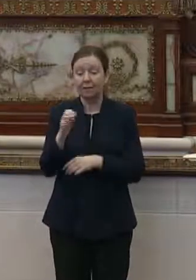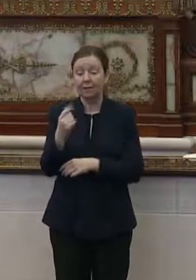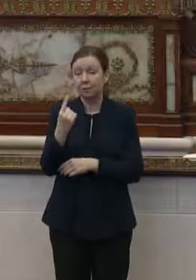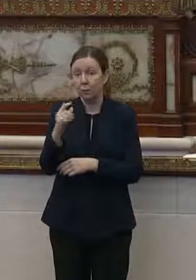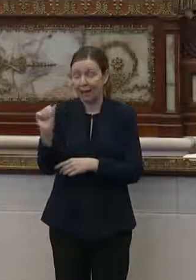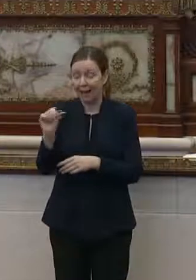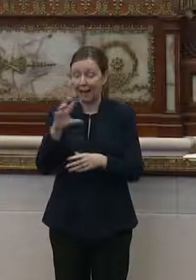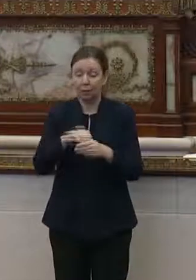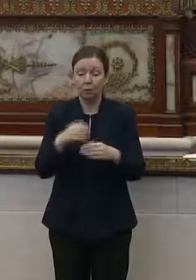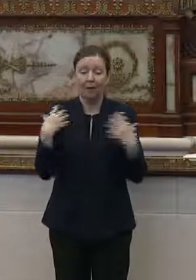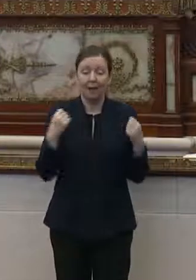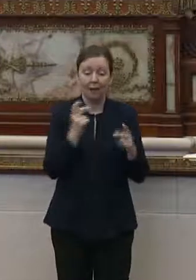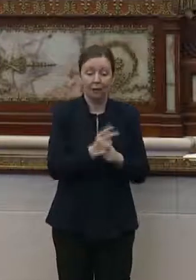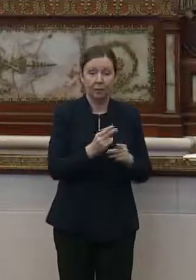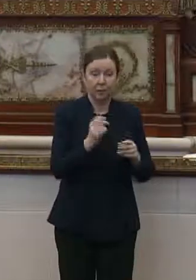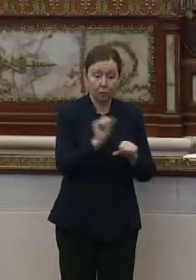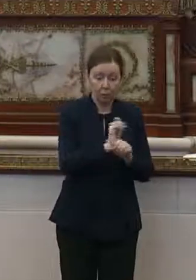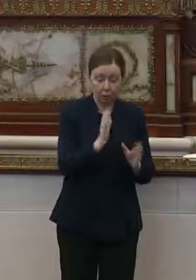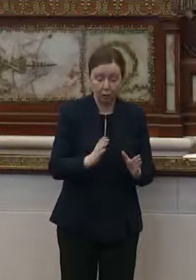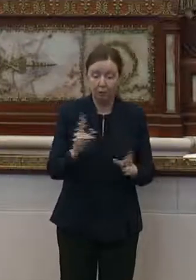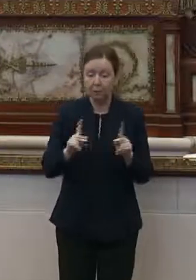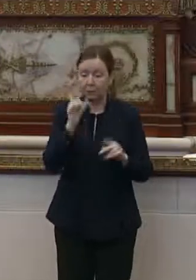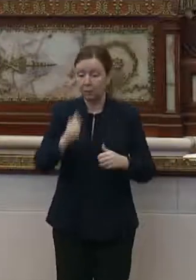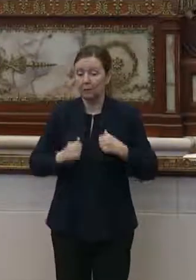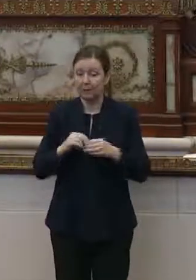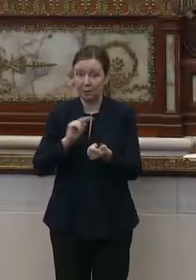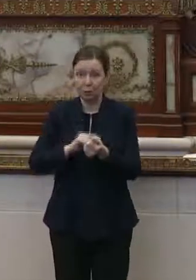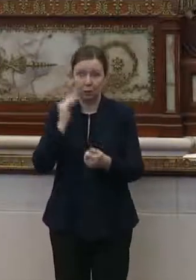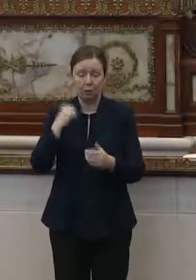include healthcare workers and residents of nursing homes, and